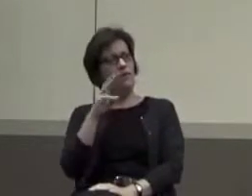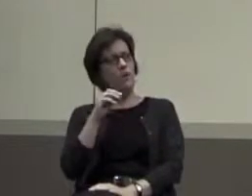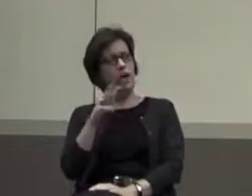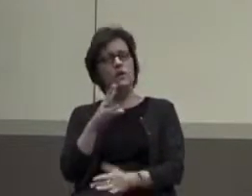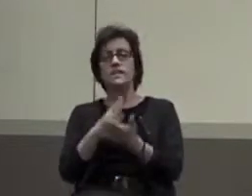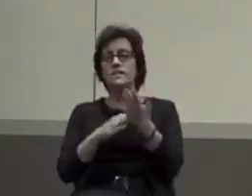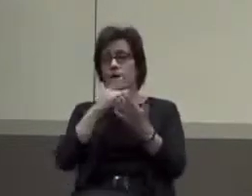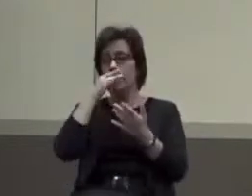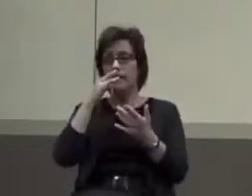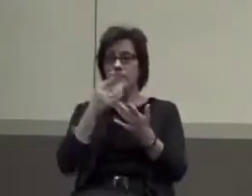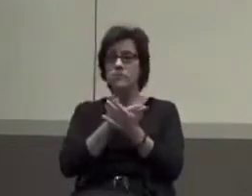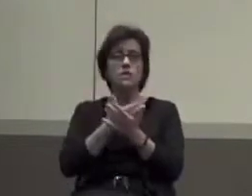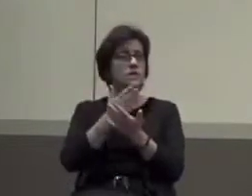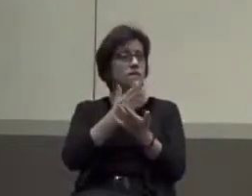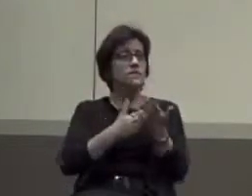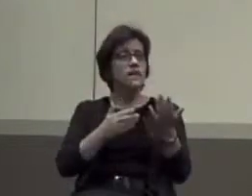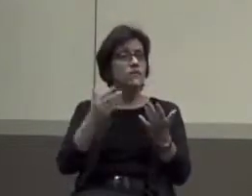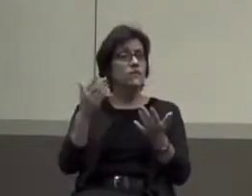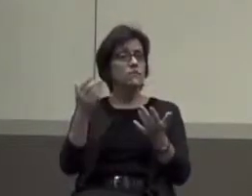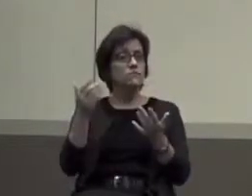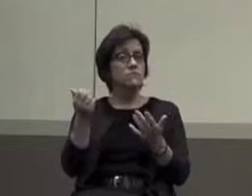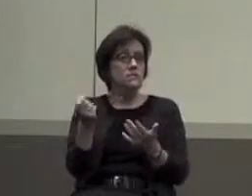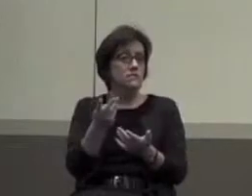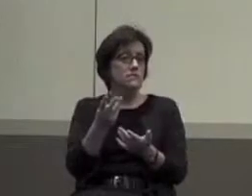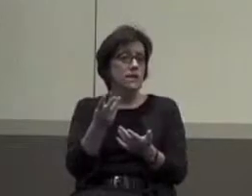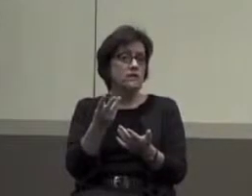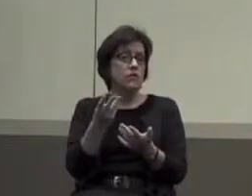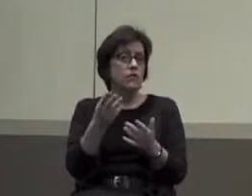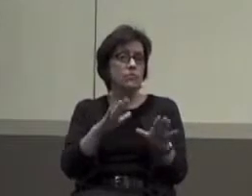several behavior problems that kids